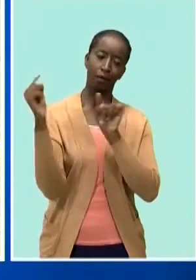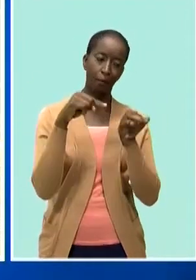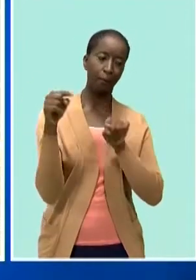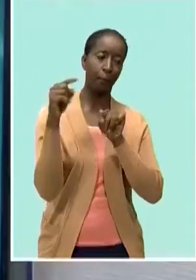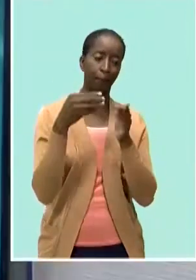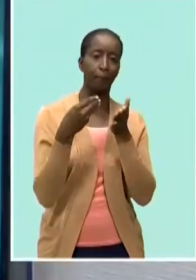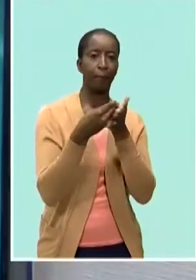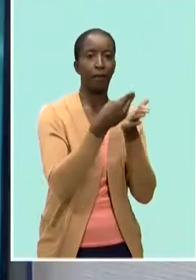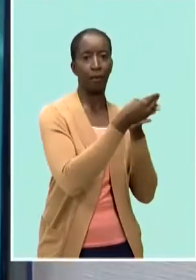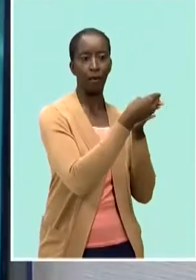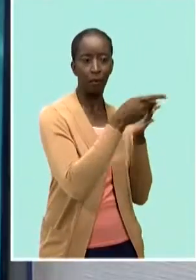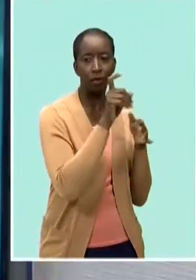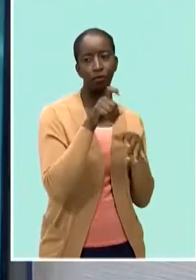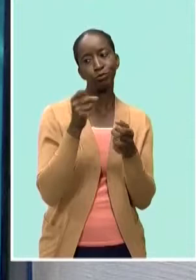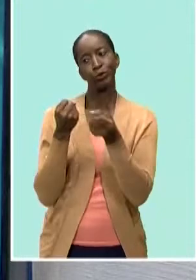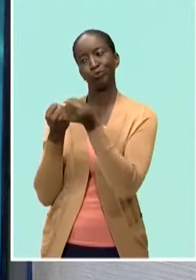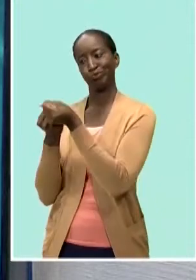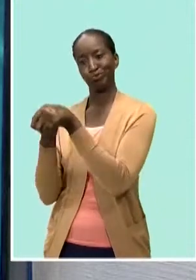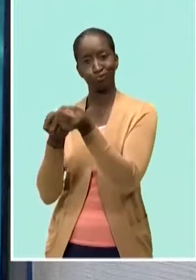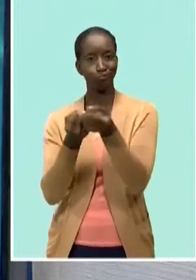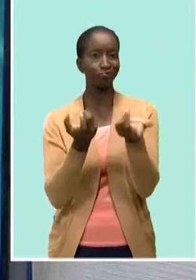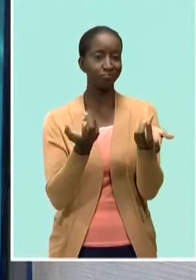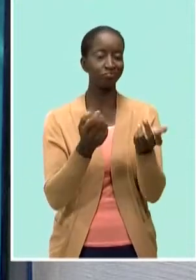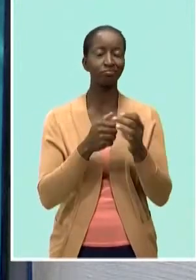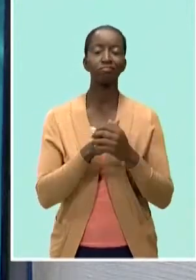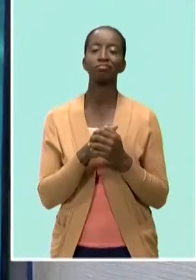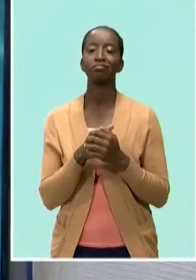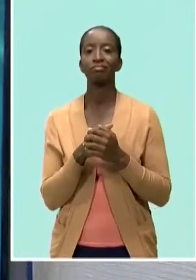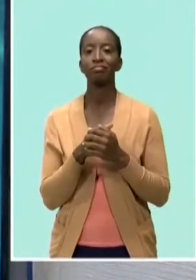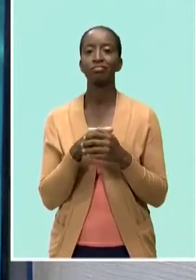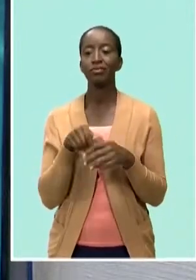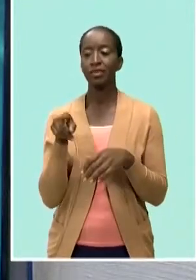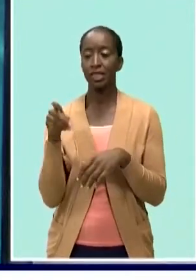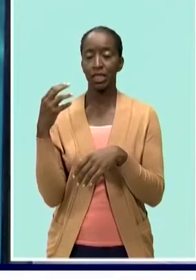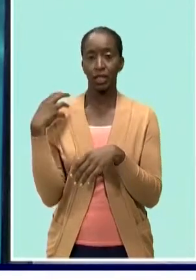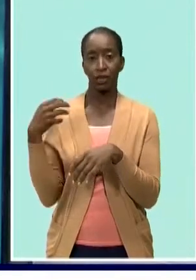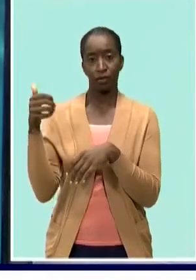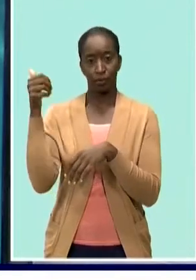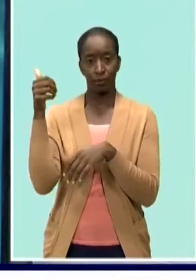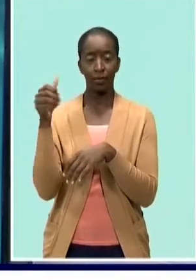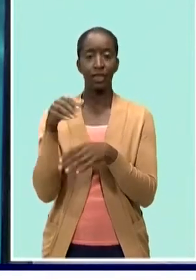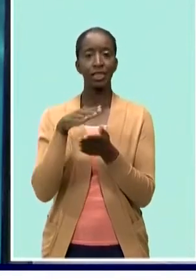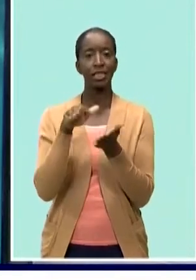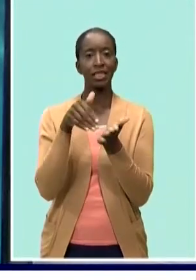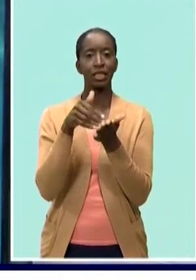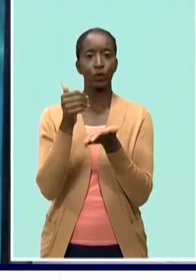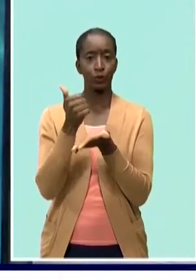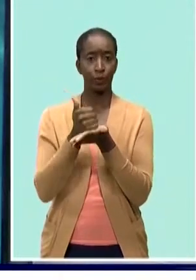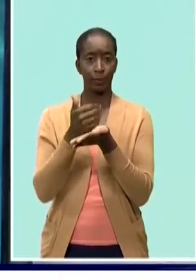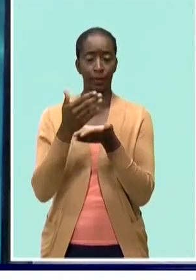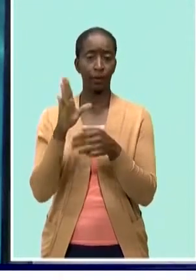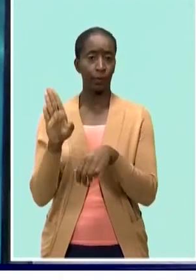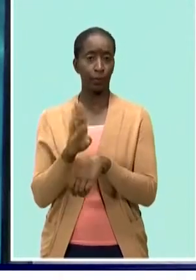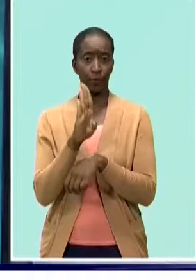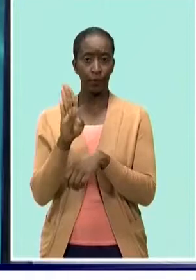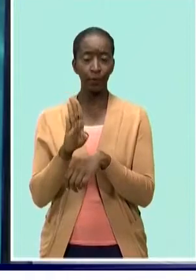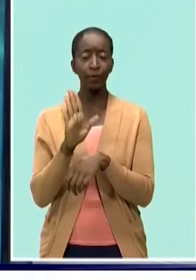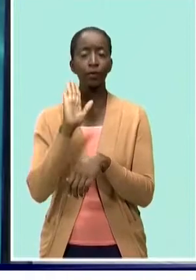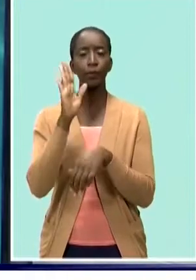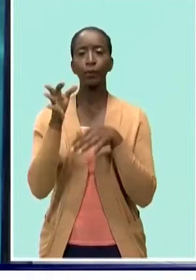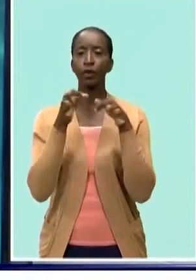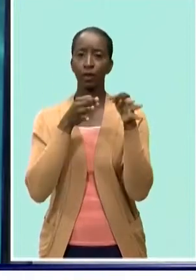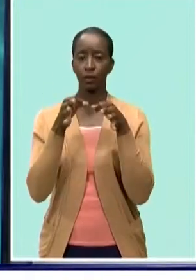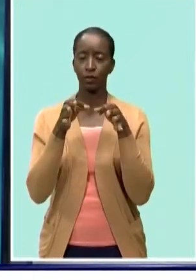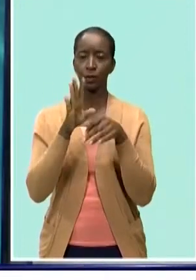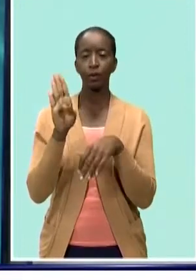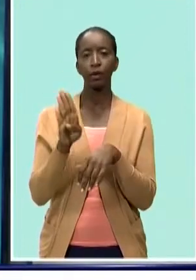us. Governor of the Central Bank of Barbados, Clevison Haynes, will deliver his organization's review of the island's economic